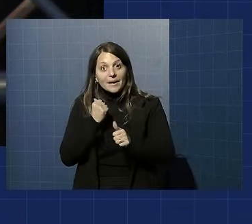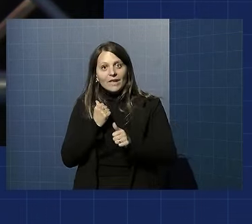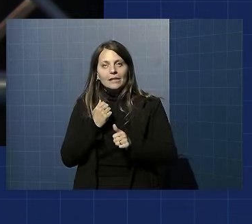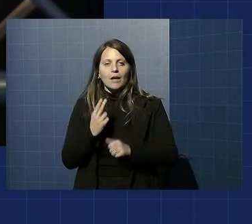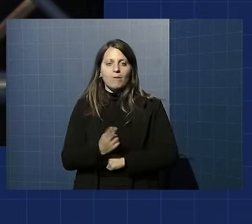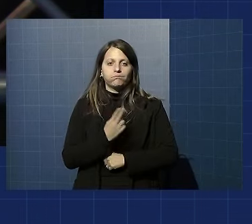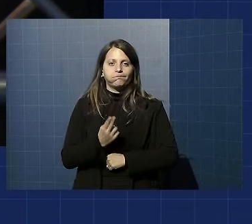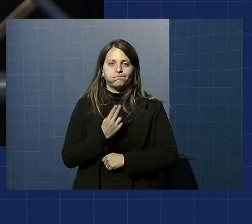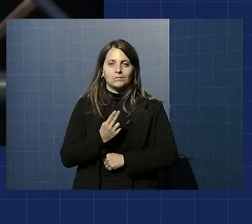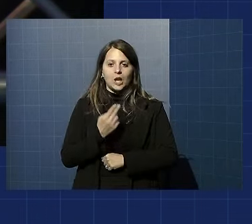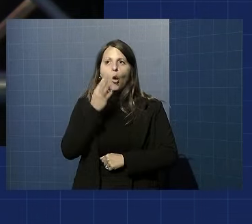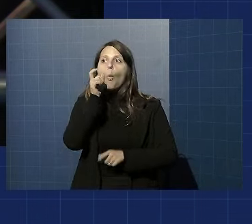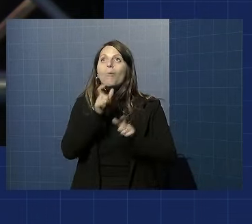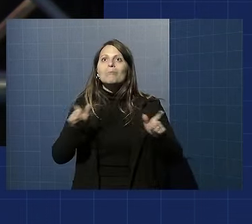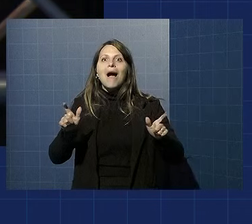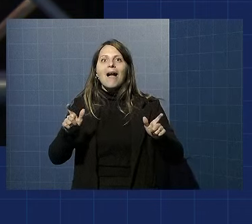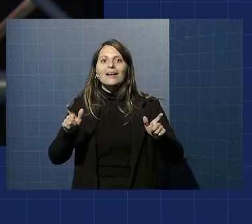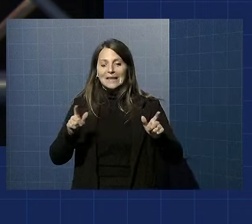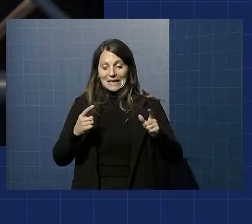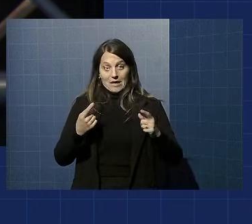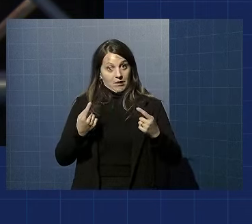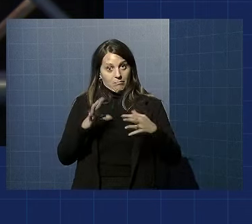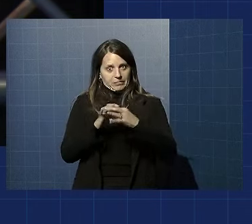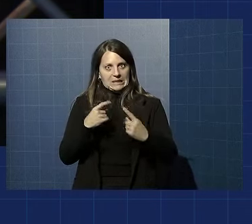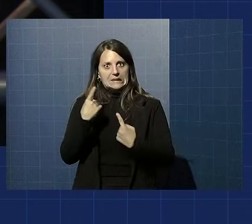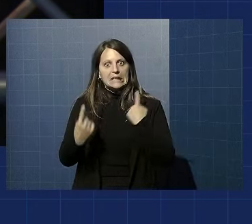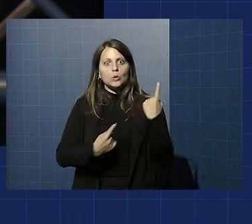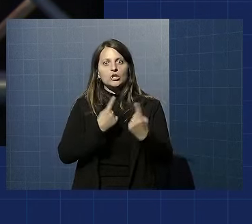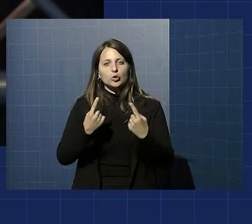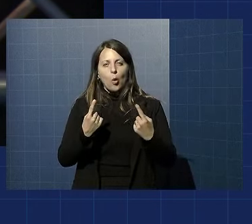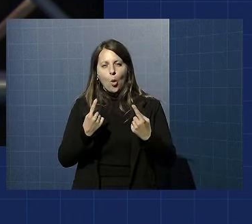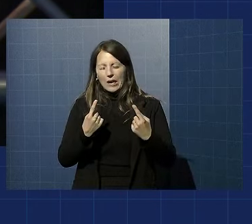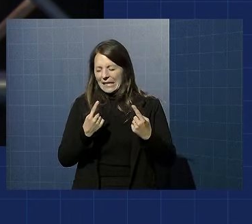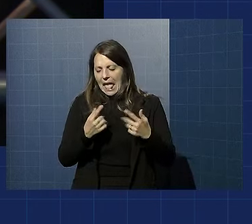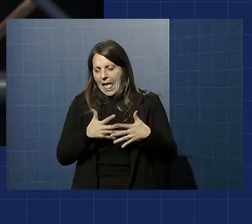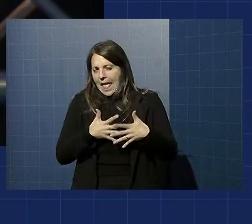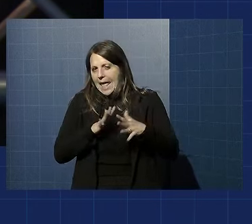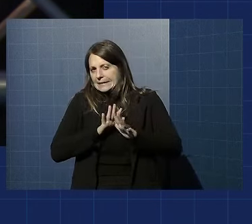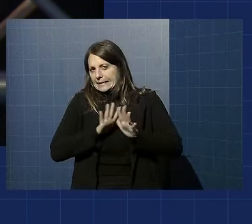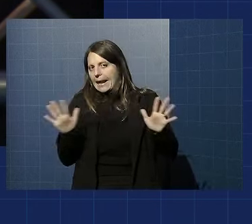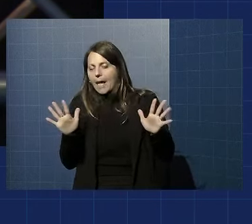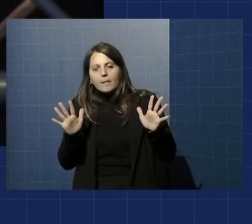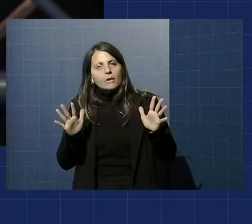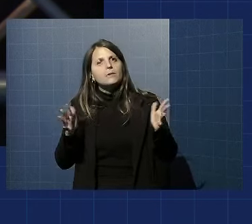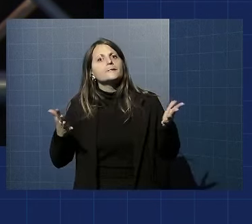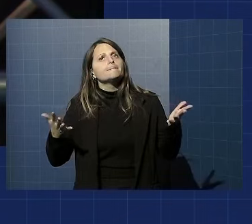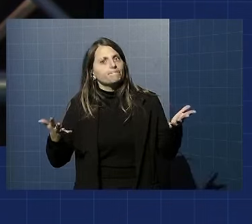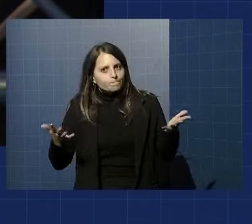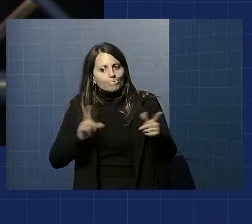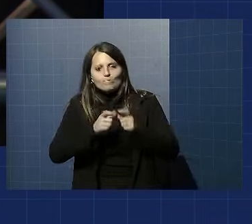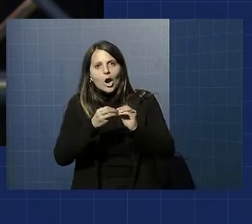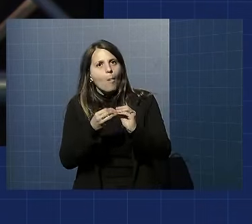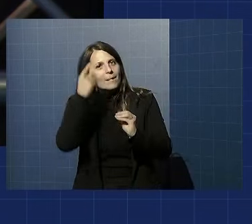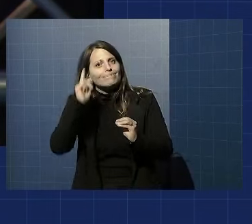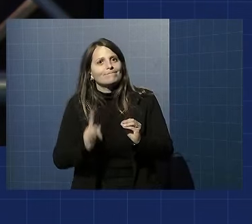Of course, we try to select that when we select for astronauts. We try to look for people who are mentally